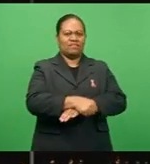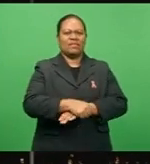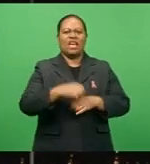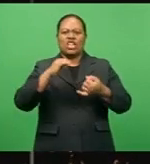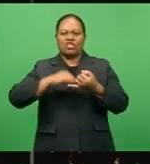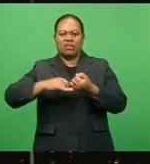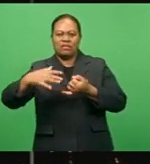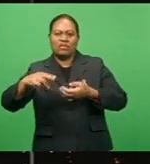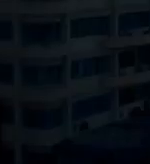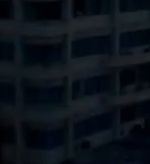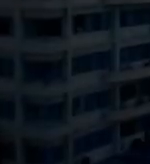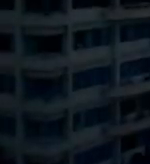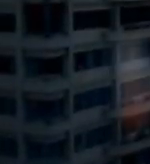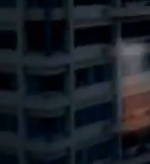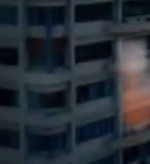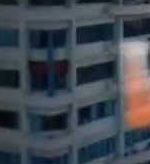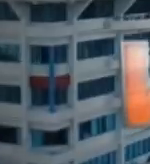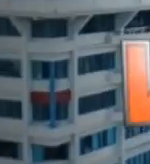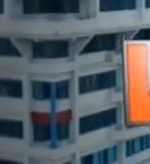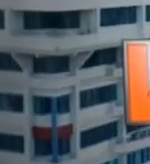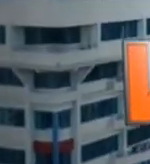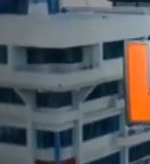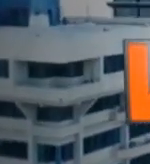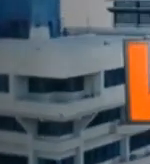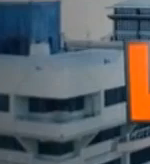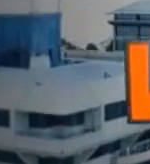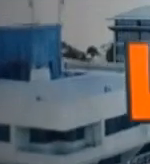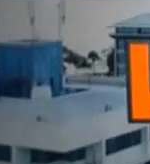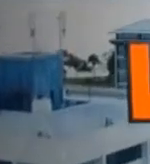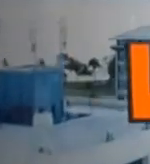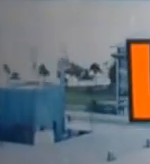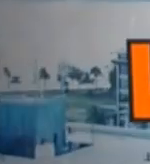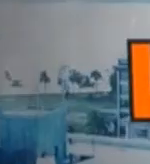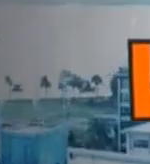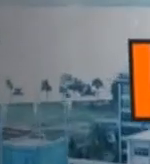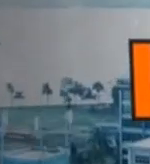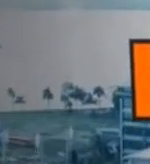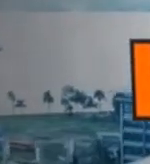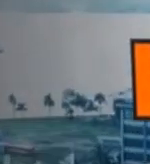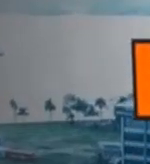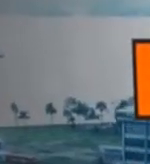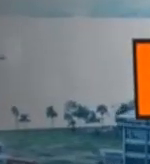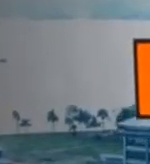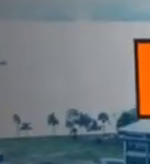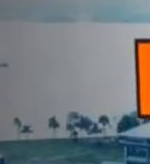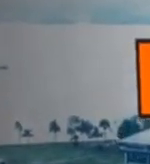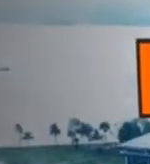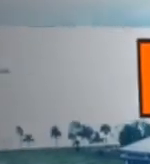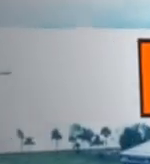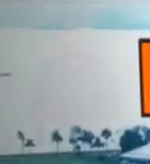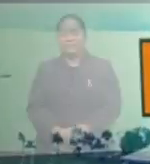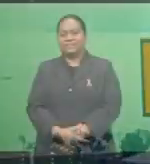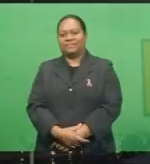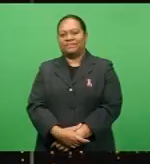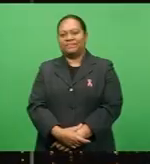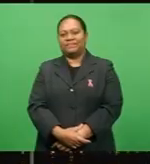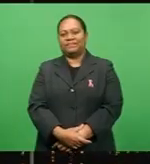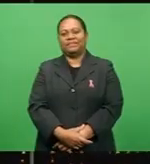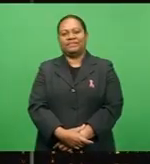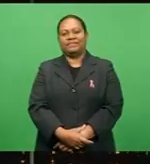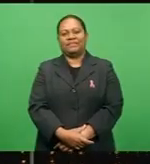and we have talked to the boys. We have missed few chances in the first half and tried hard to score, and we can do